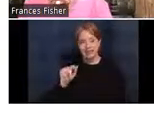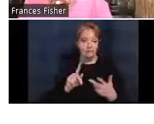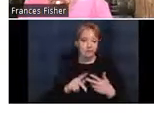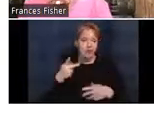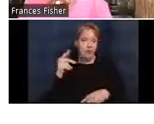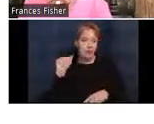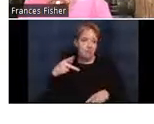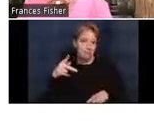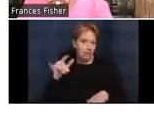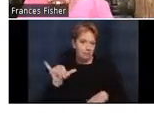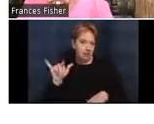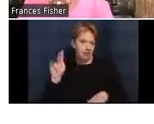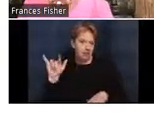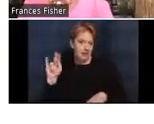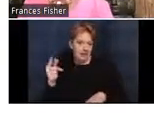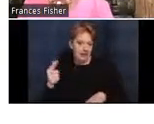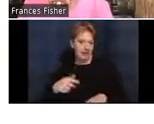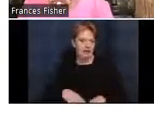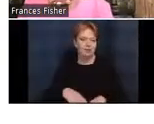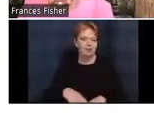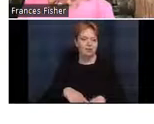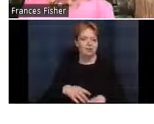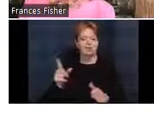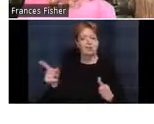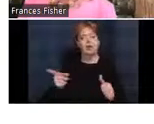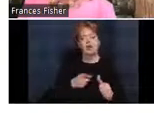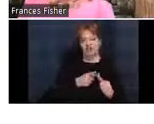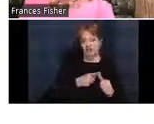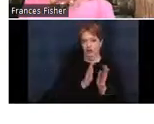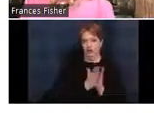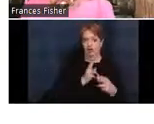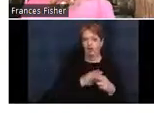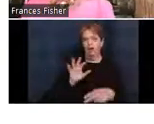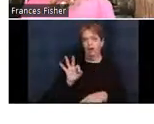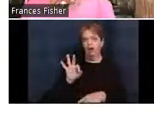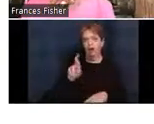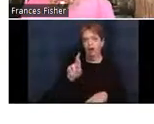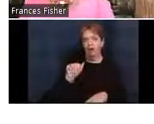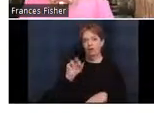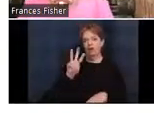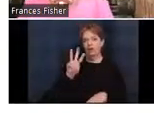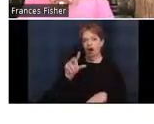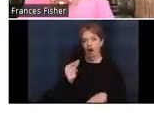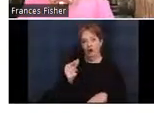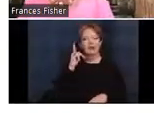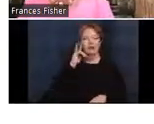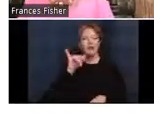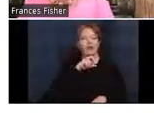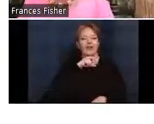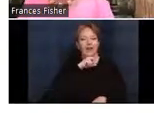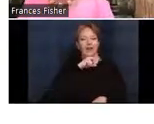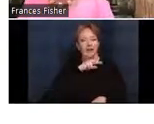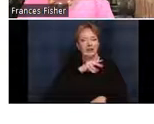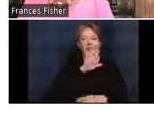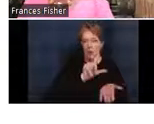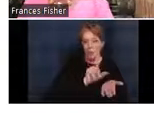another book called Frog. That was her first one. And the publisher of the Dr. Doolittle series at